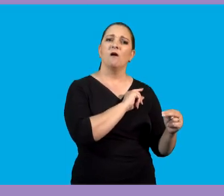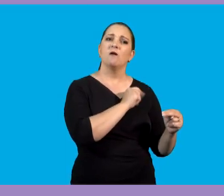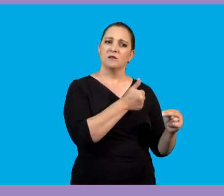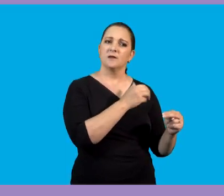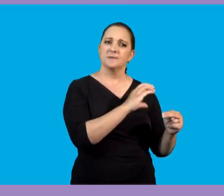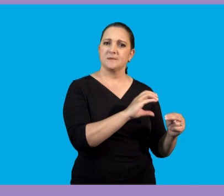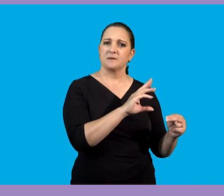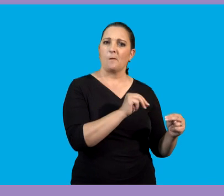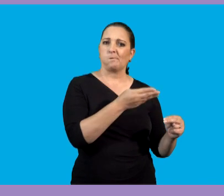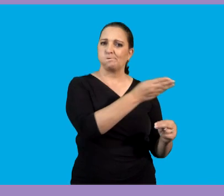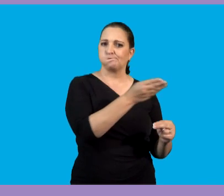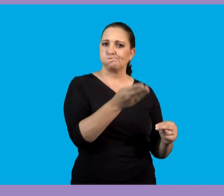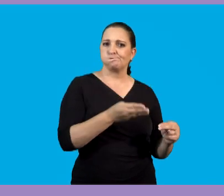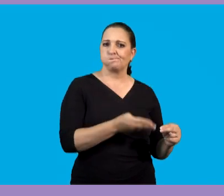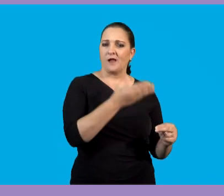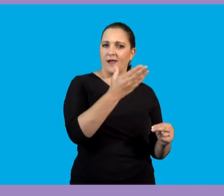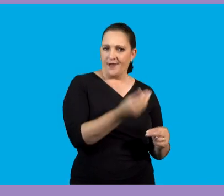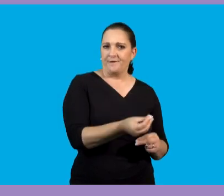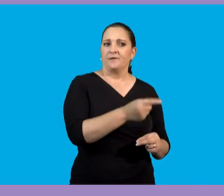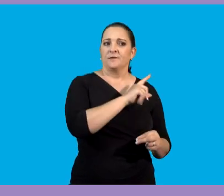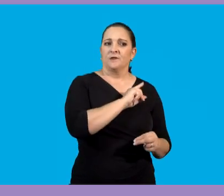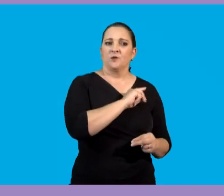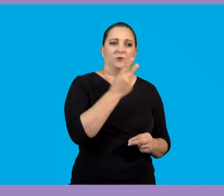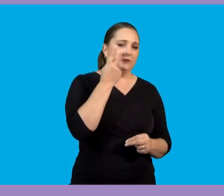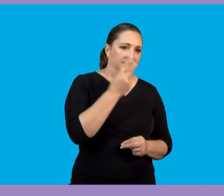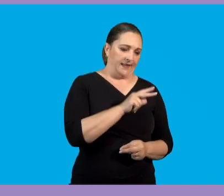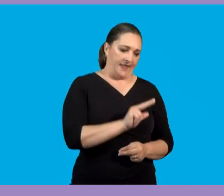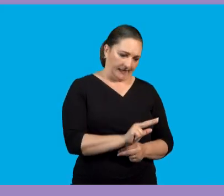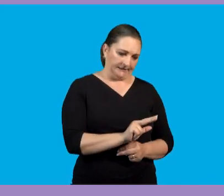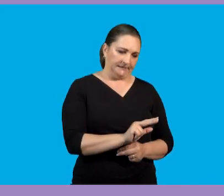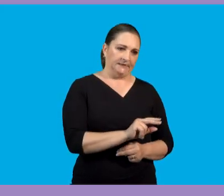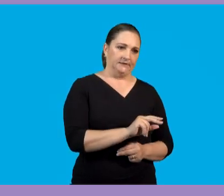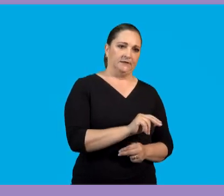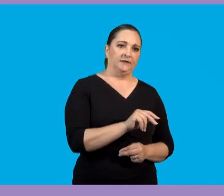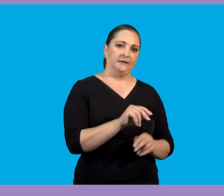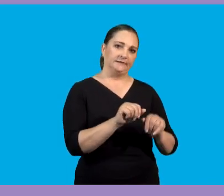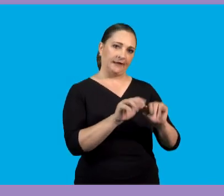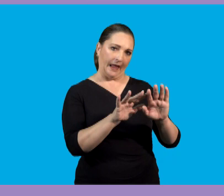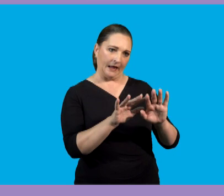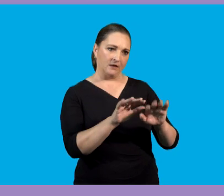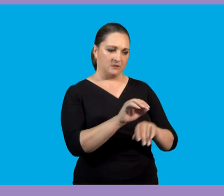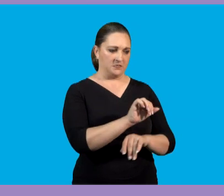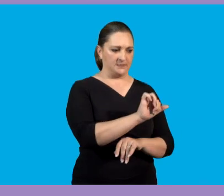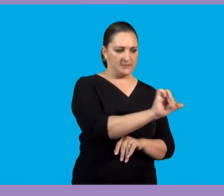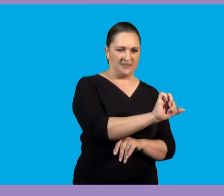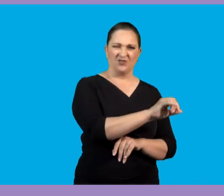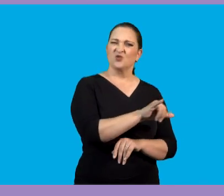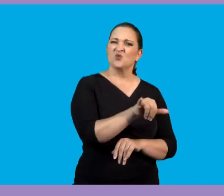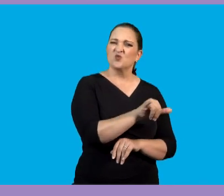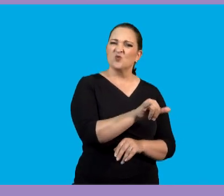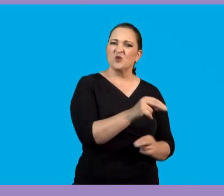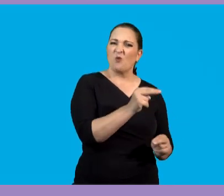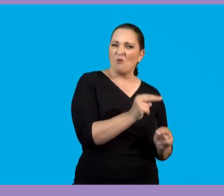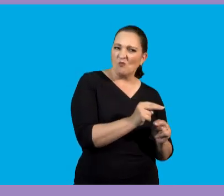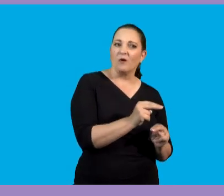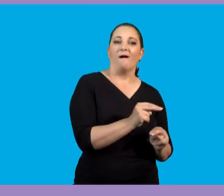given to us there. So between 10 centimeters, 8 centimeters, and 6 centimeters, the smallest side would